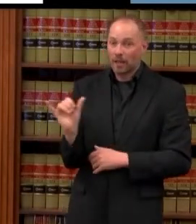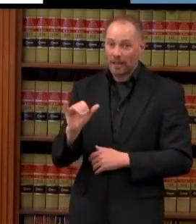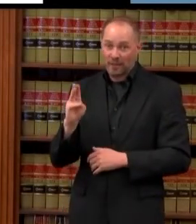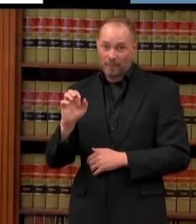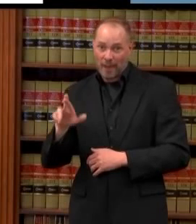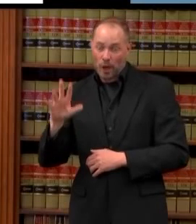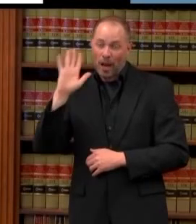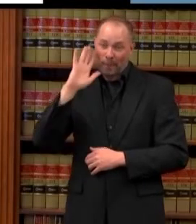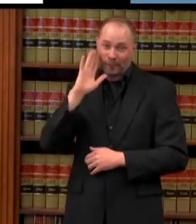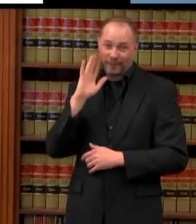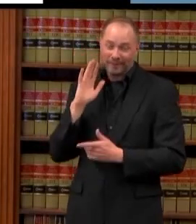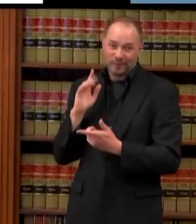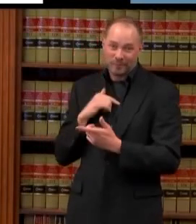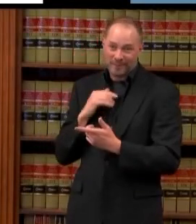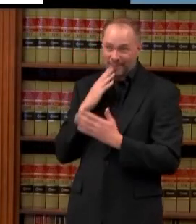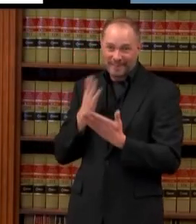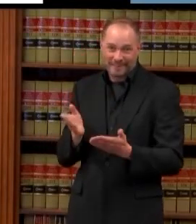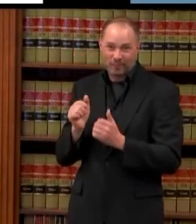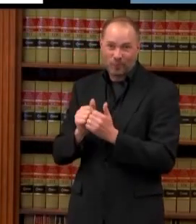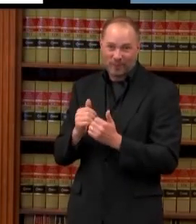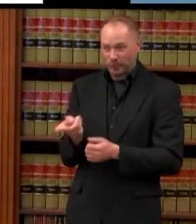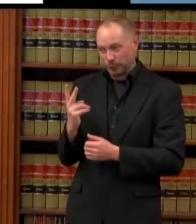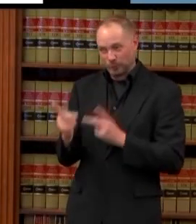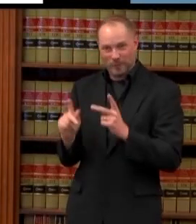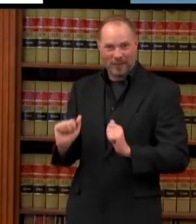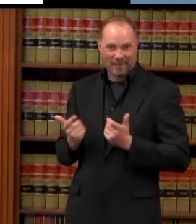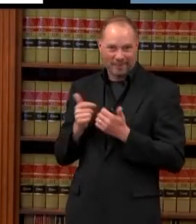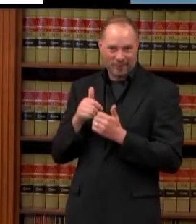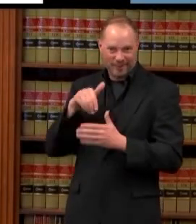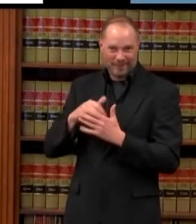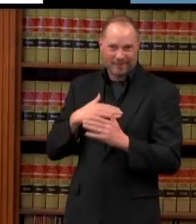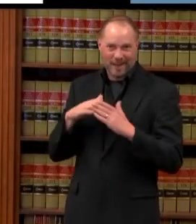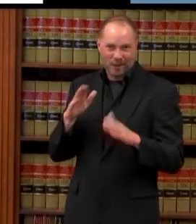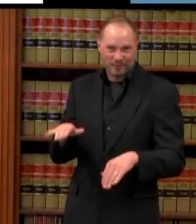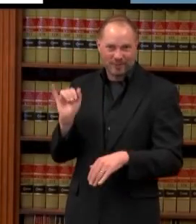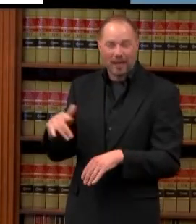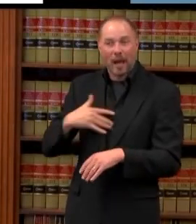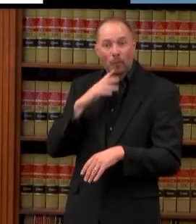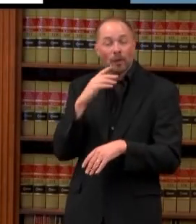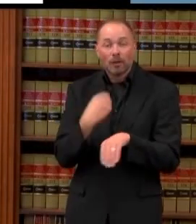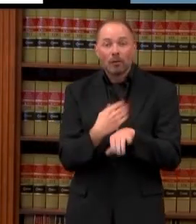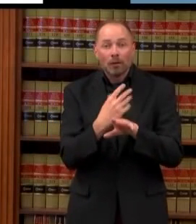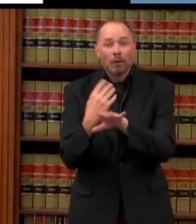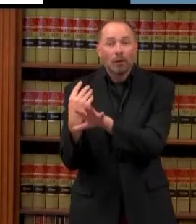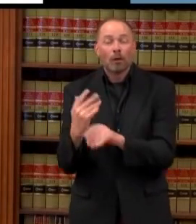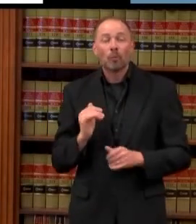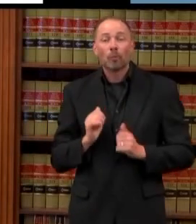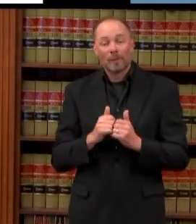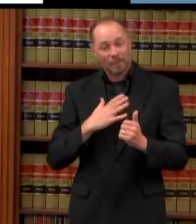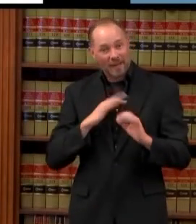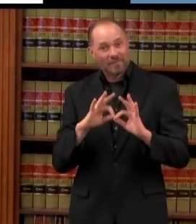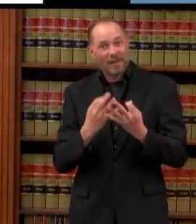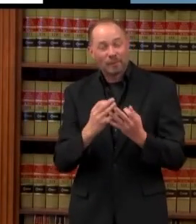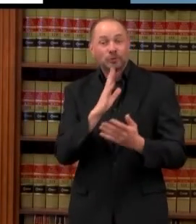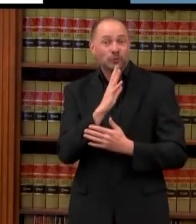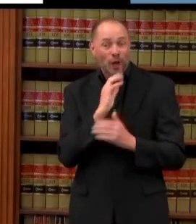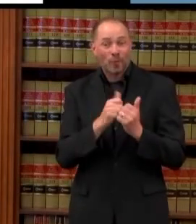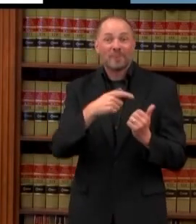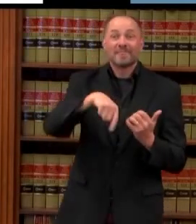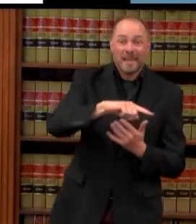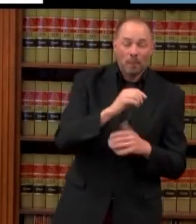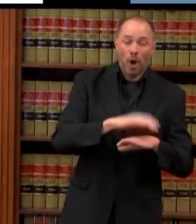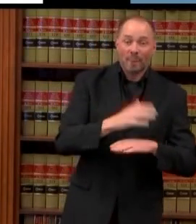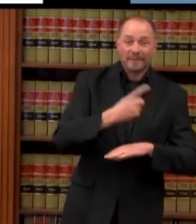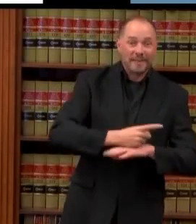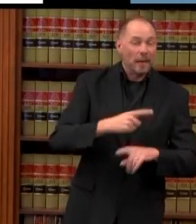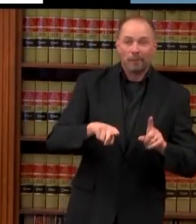with the 2 people that I live with in my household. I'll be reaching out to my family members to talk with them on that day, but it'll